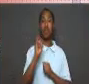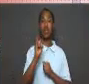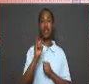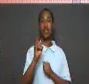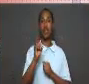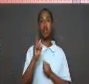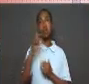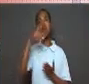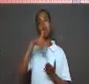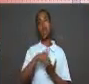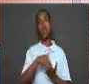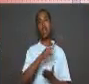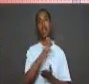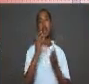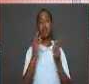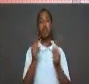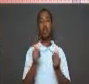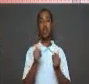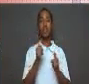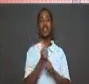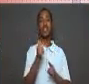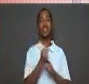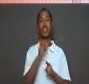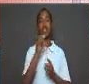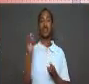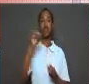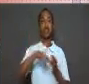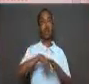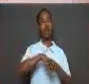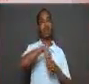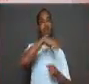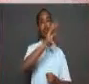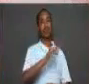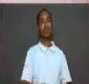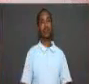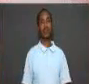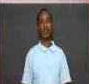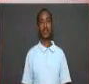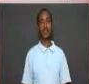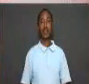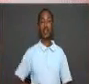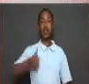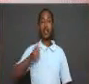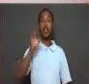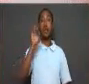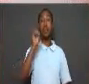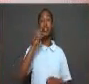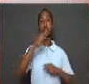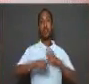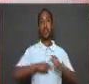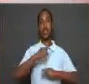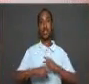once again, and the molten steel is poured out. The basic oxygen